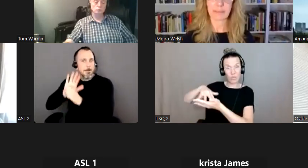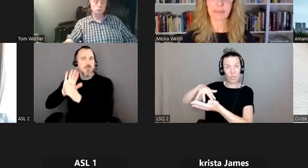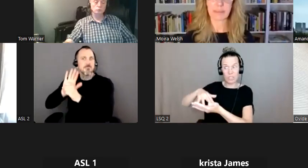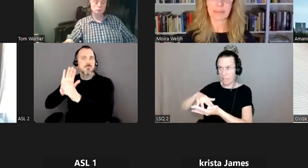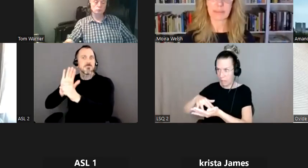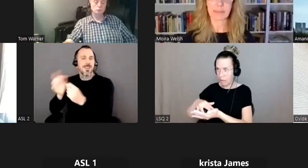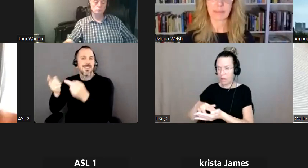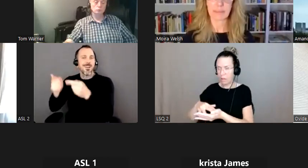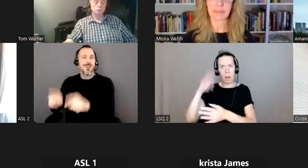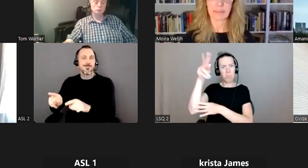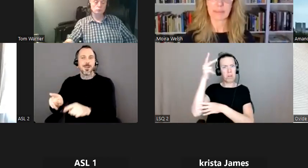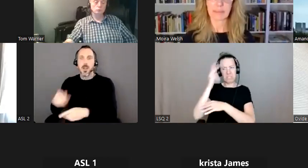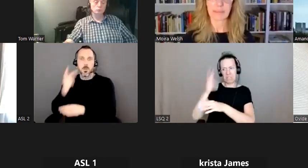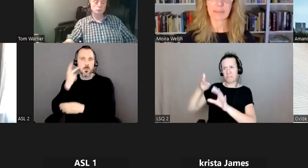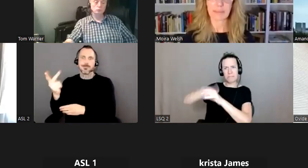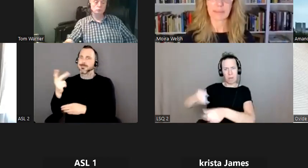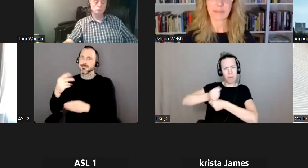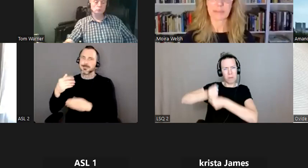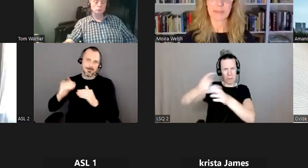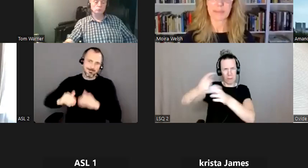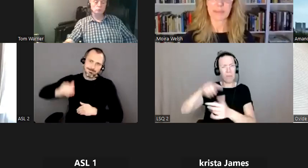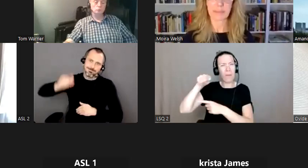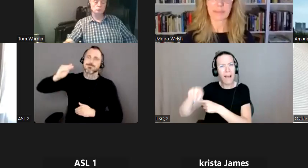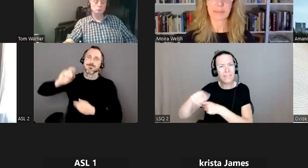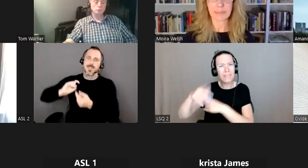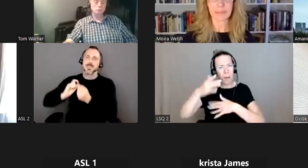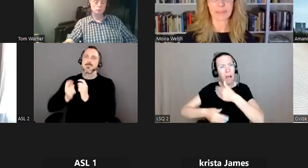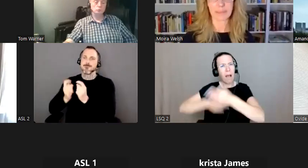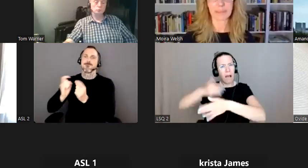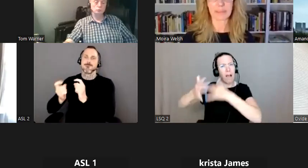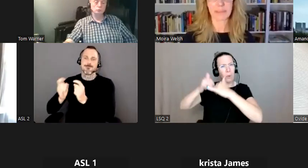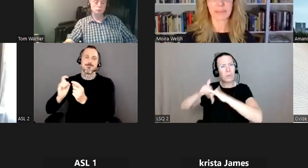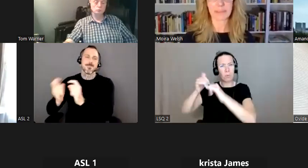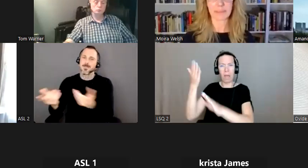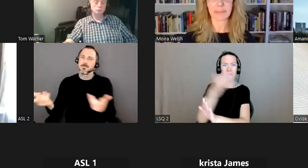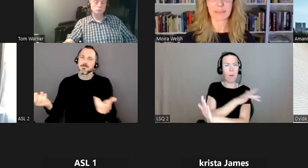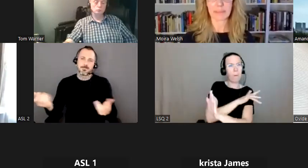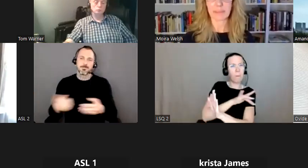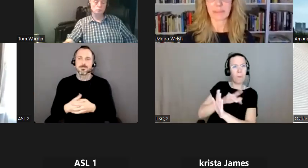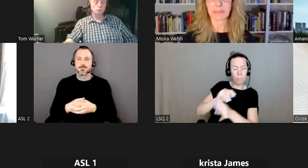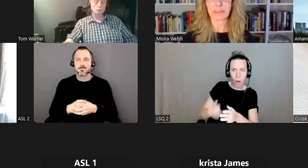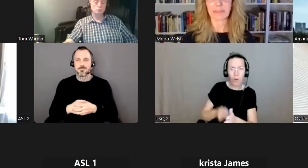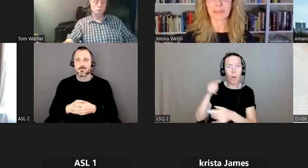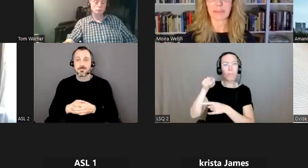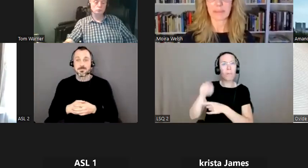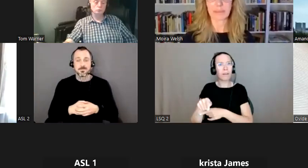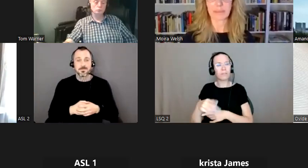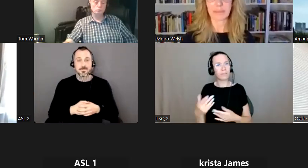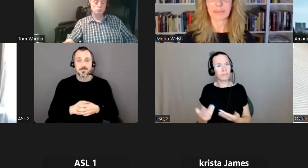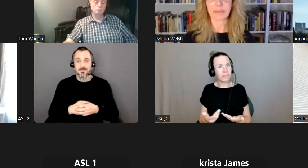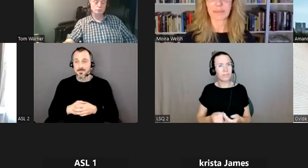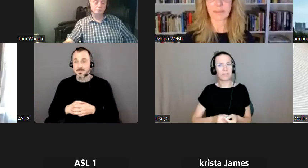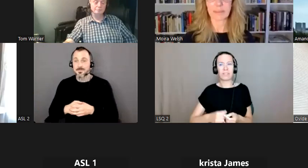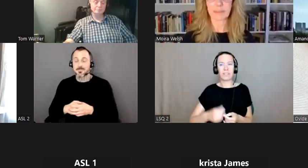it goes on. And I believe that the people who were, badass activists when they're in